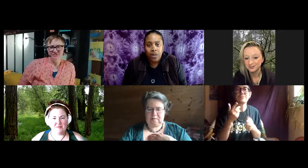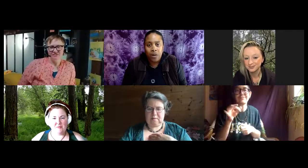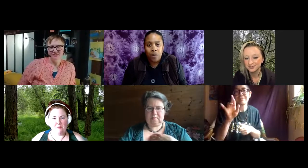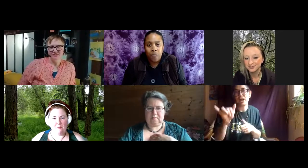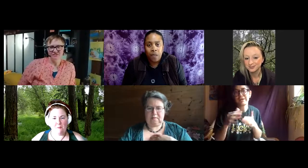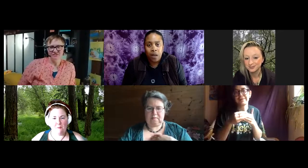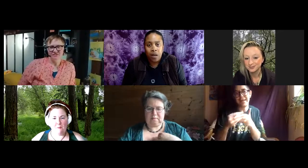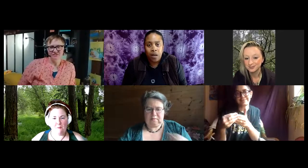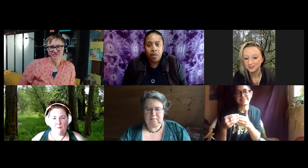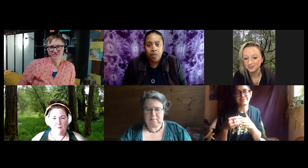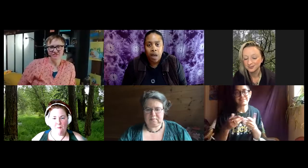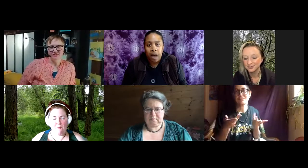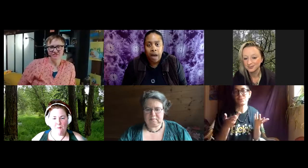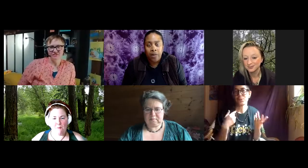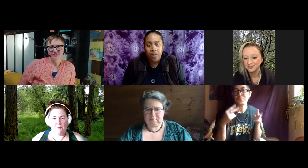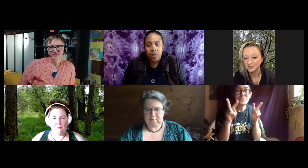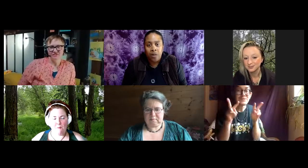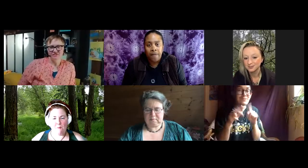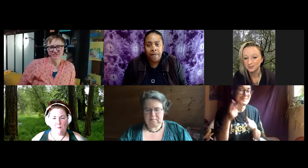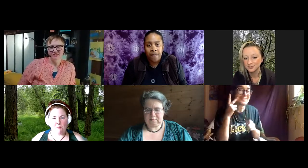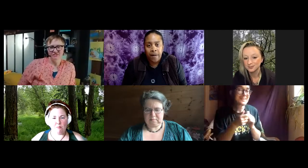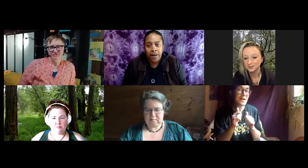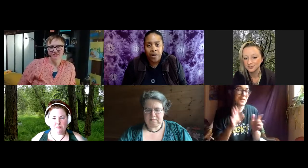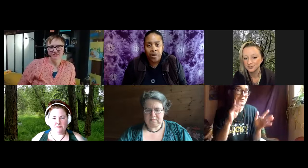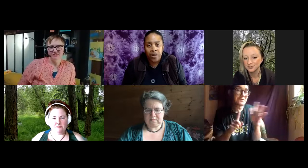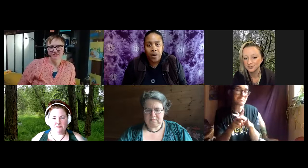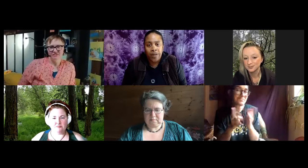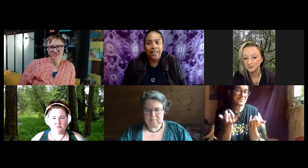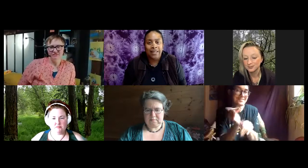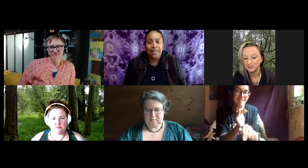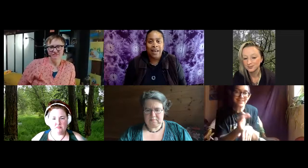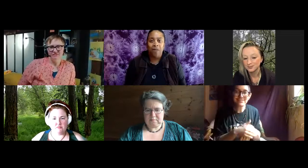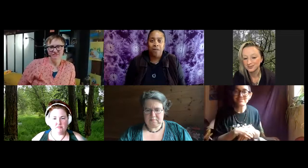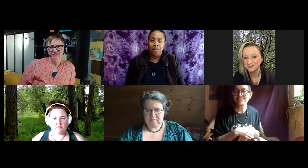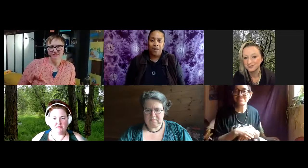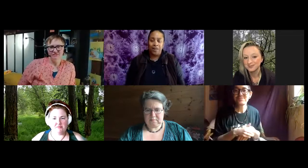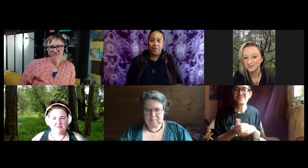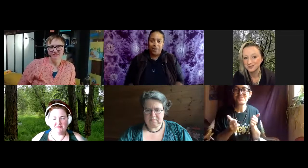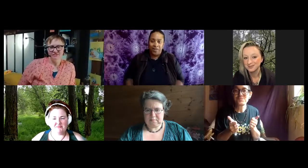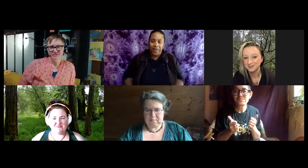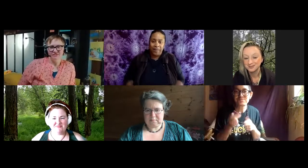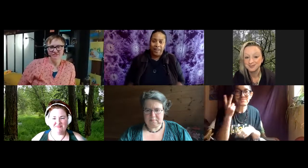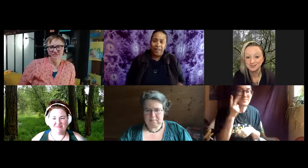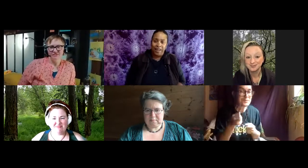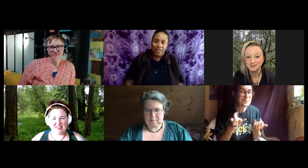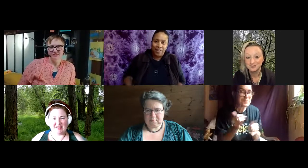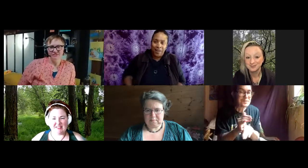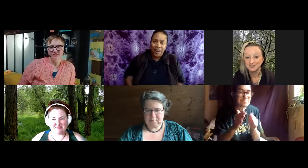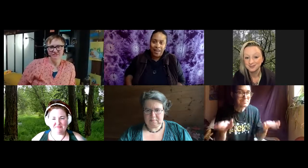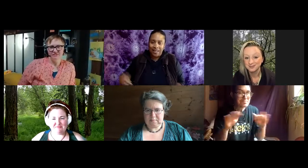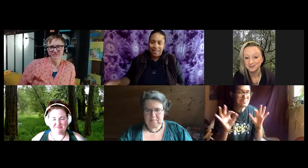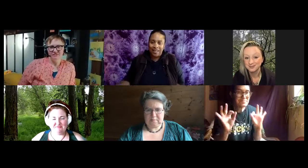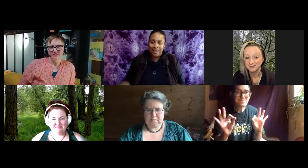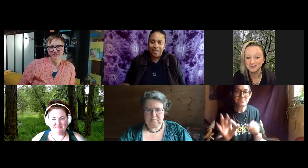And so I also work with fairy energy, so I'd like to see how, see what shows up tonight. So, all